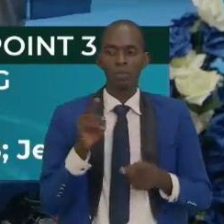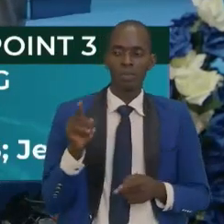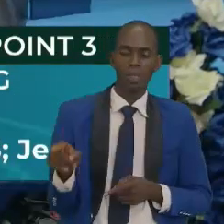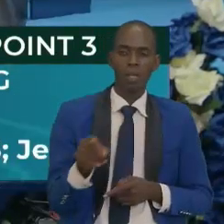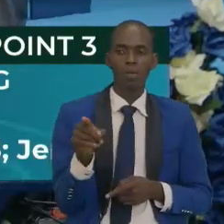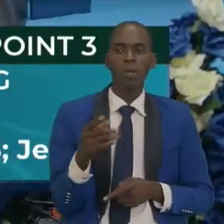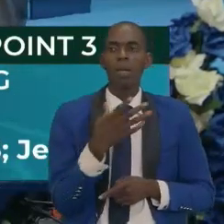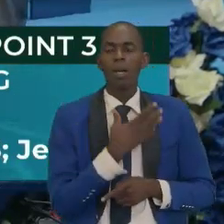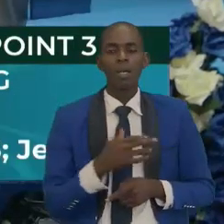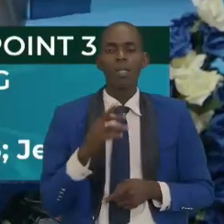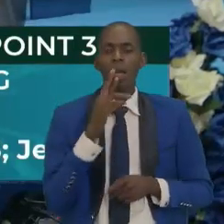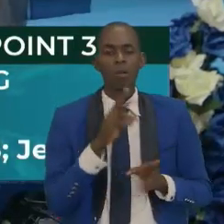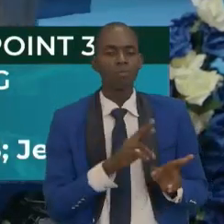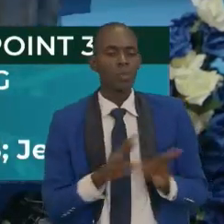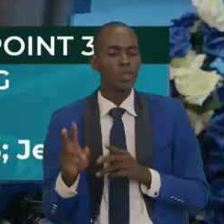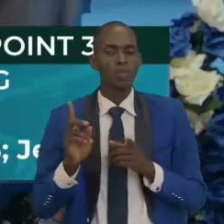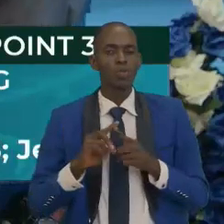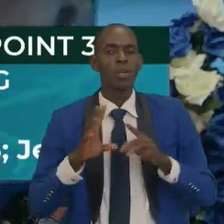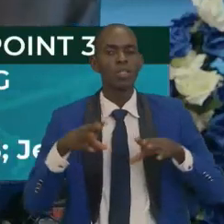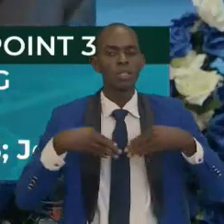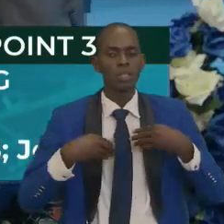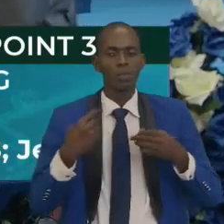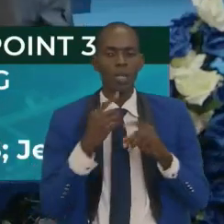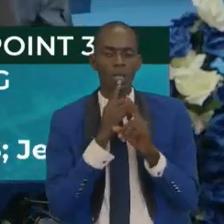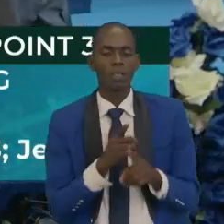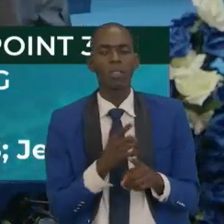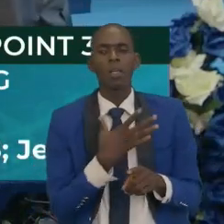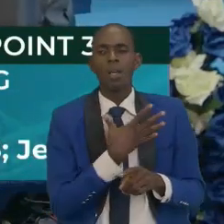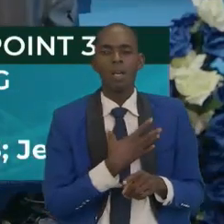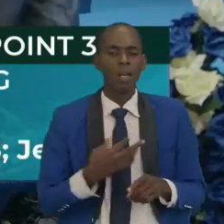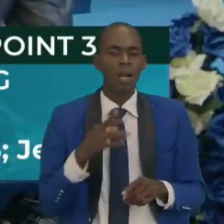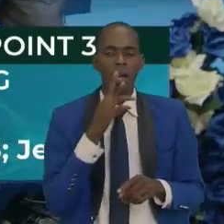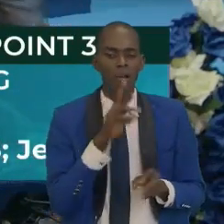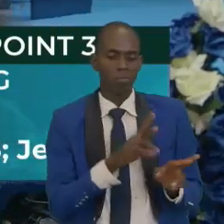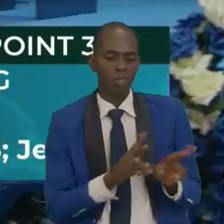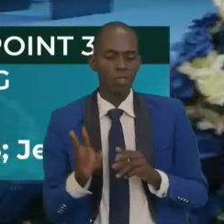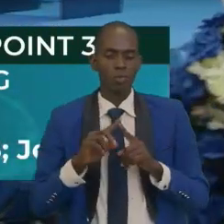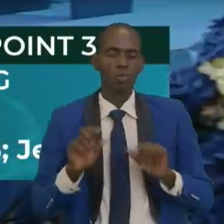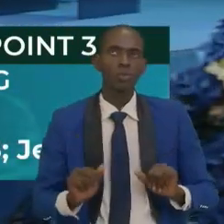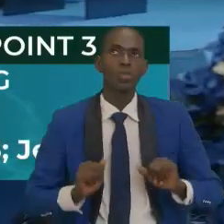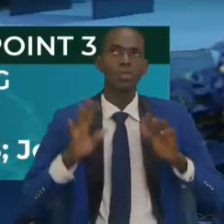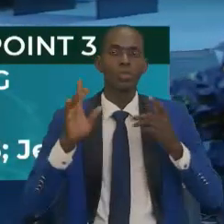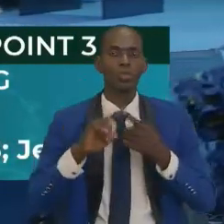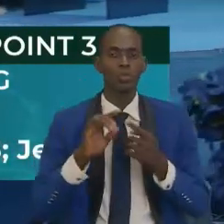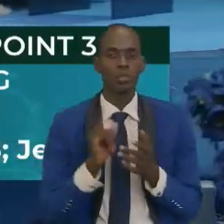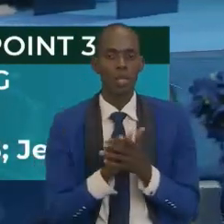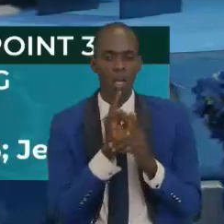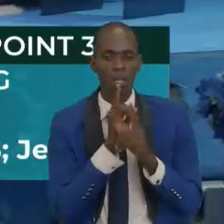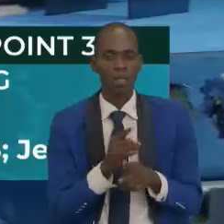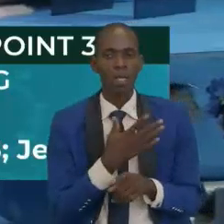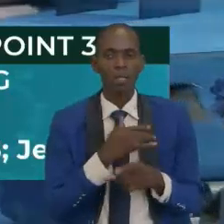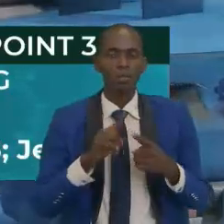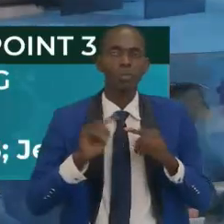the answer. And they were ready to yield to that answer and to surrender